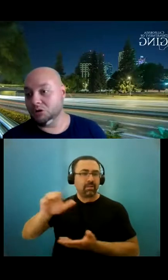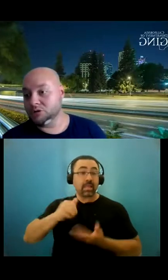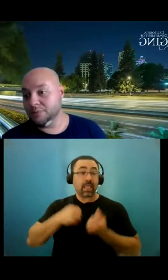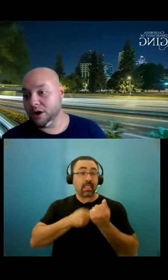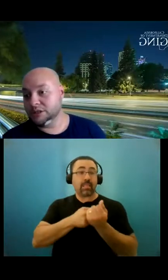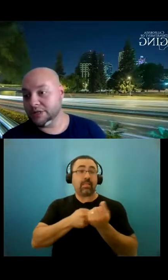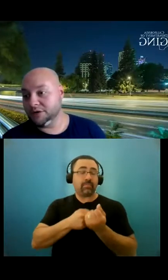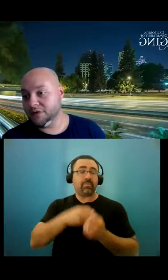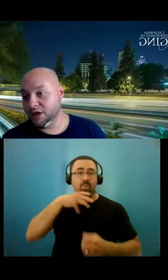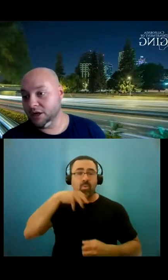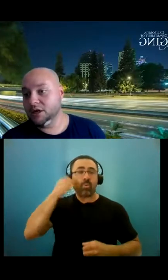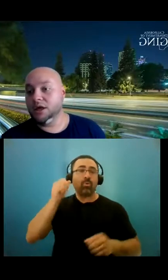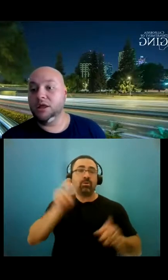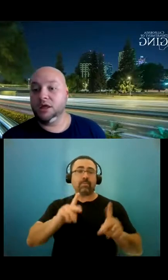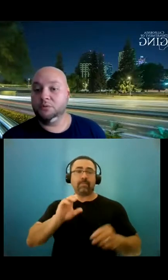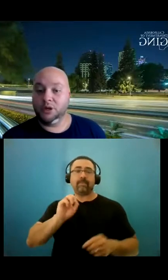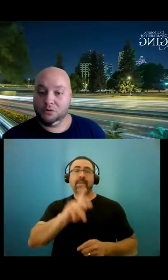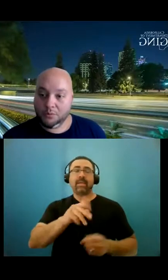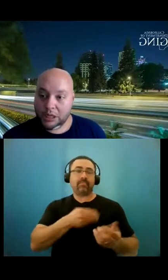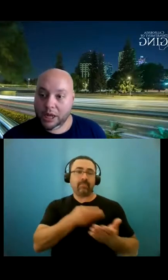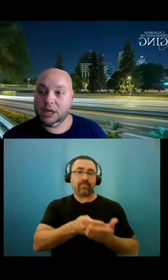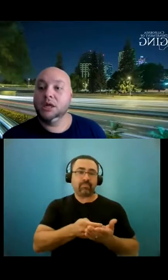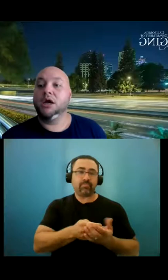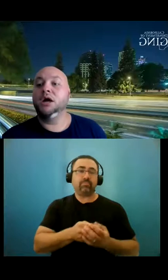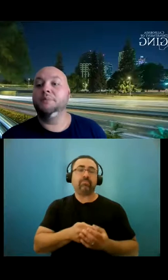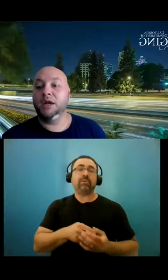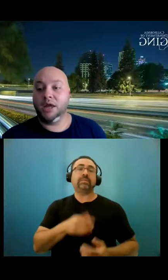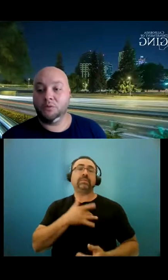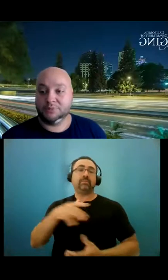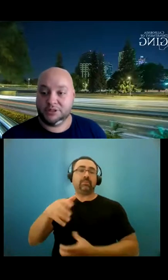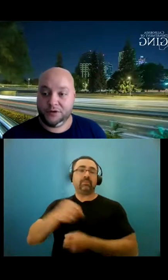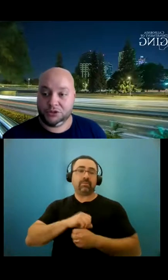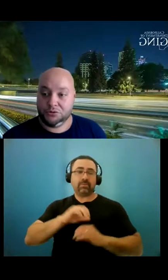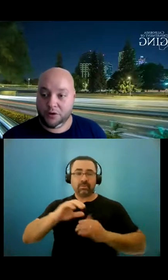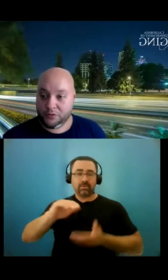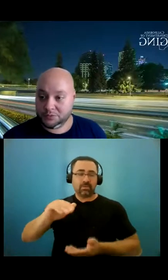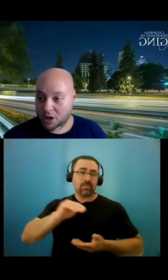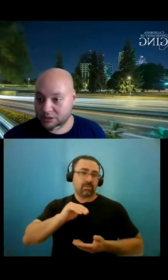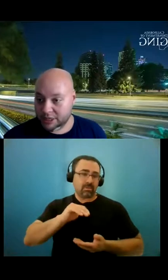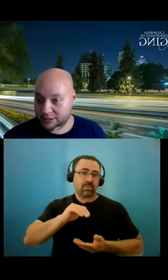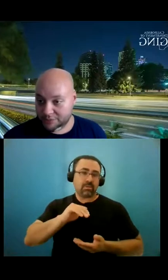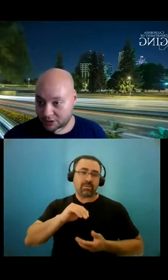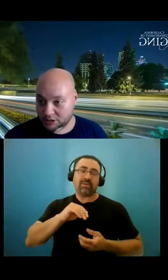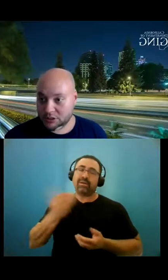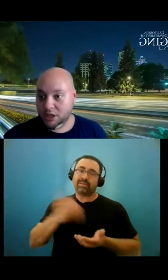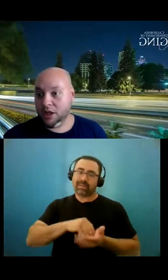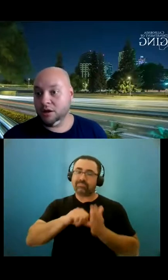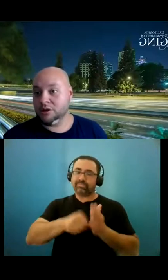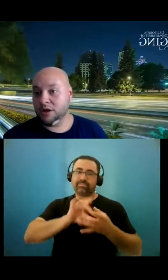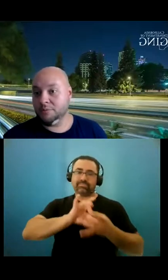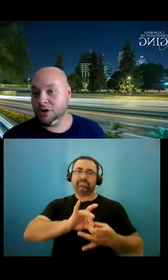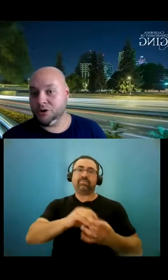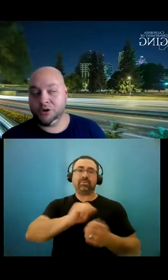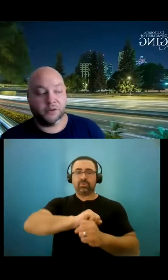our Older Americans Act funding that we normally get. And again, were specific to COVID response activities.